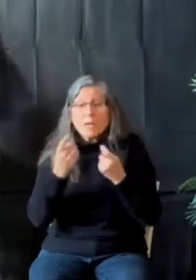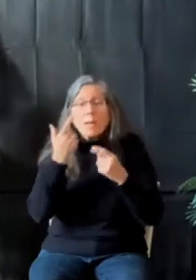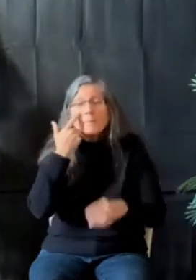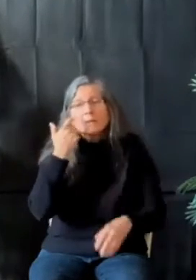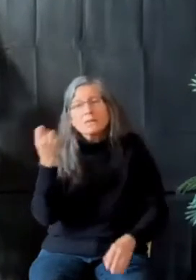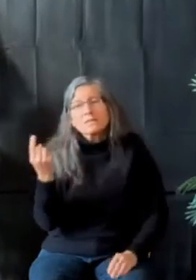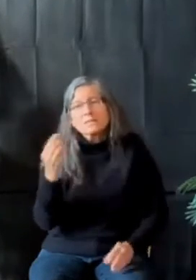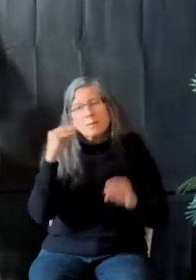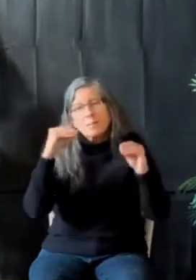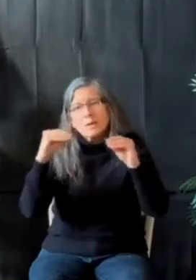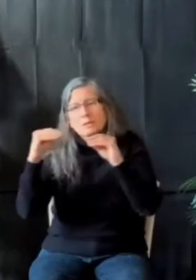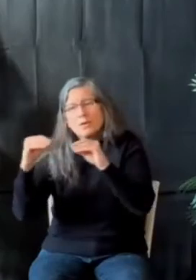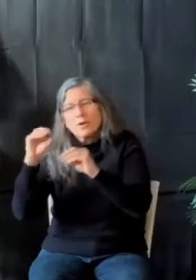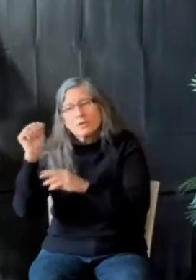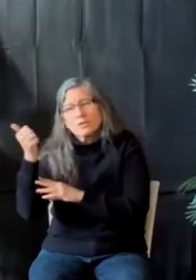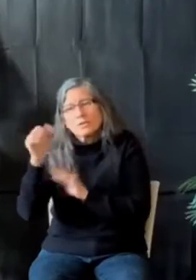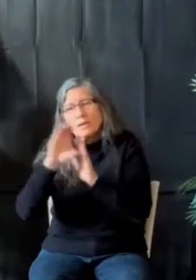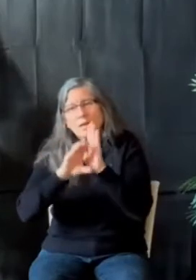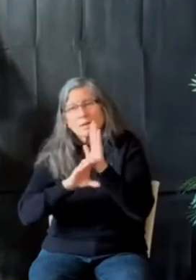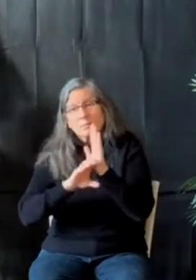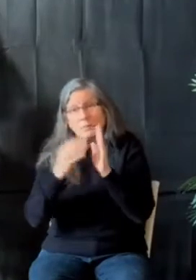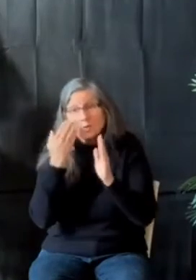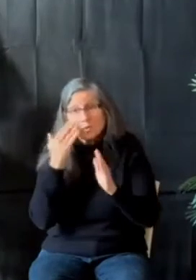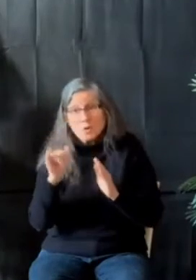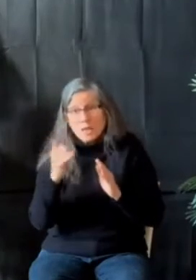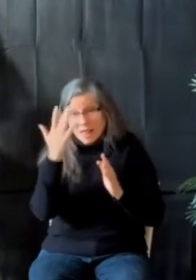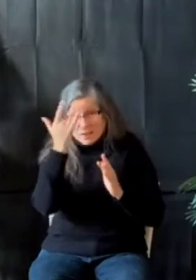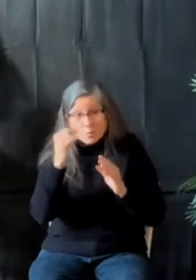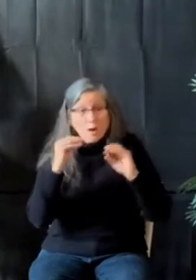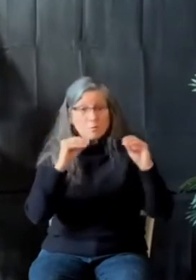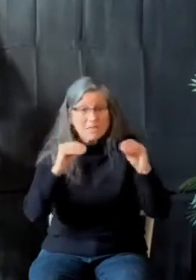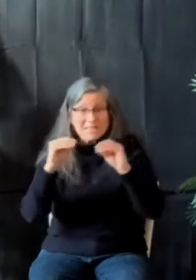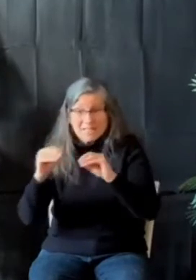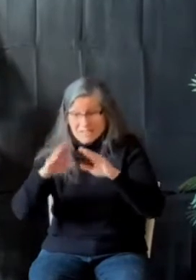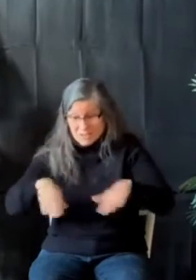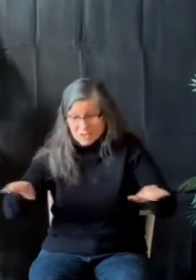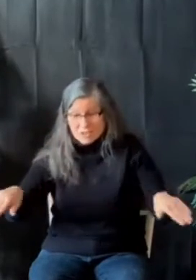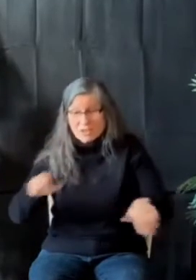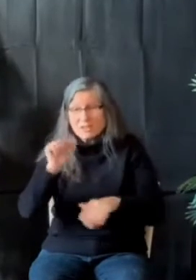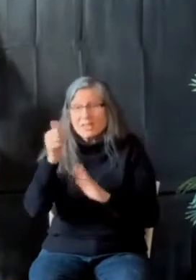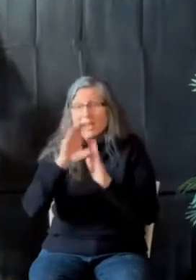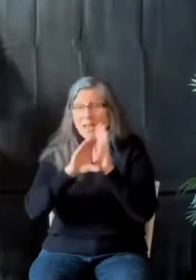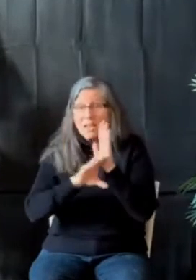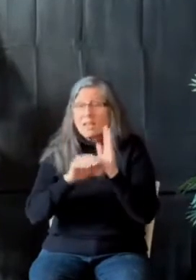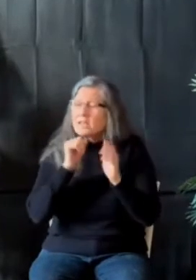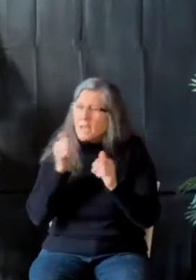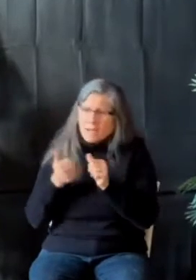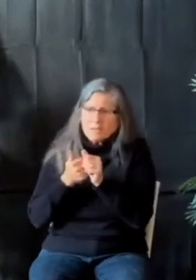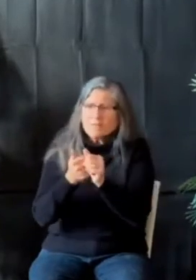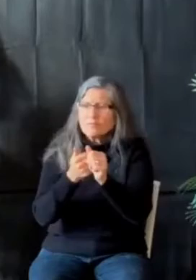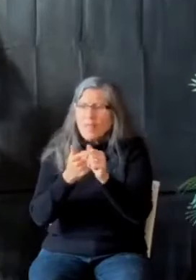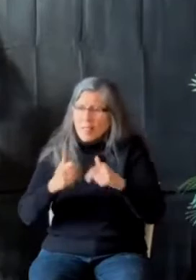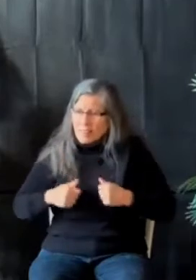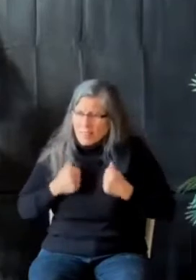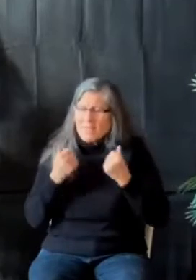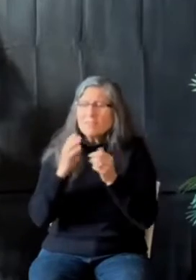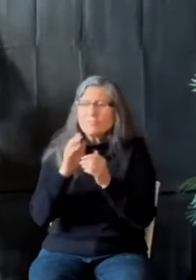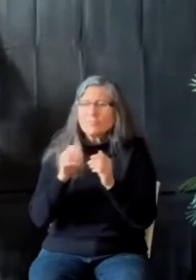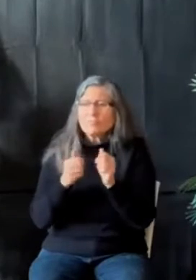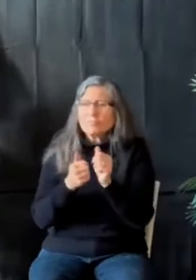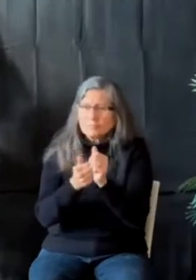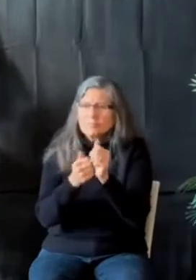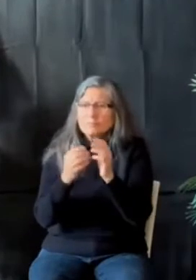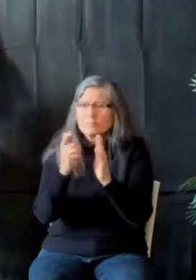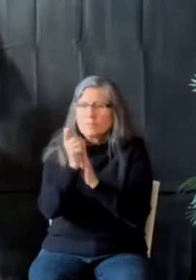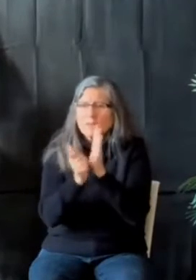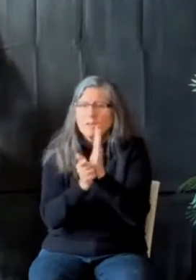Commandments. Did you know that? That's the reason we teach children the Ten Commandments. Not so they can live by them, but so when they get old